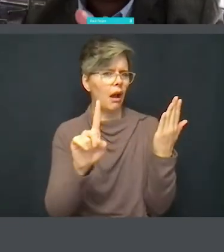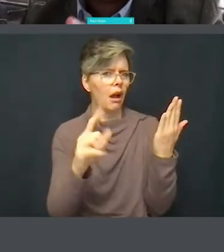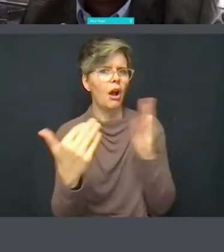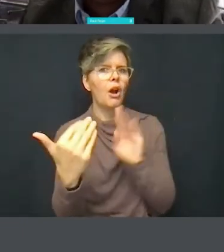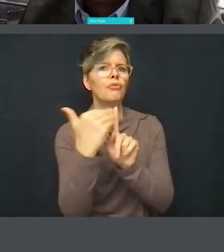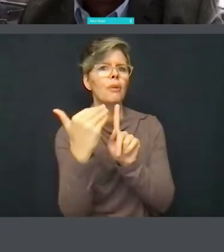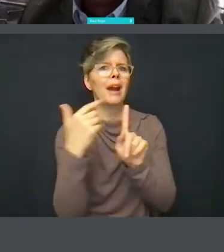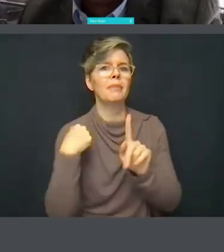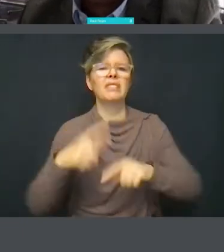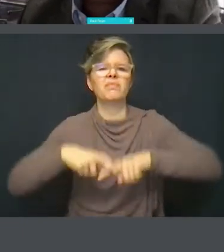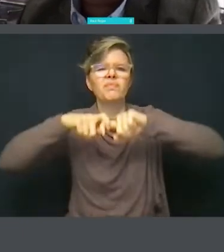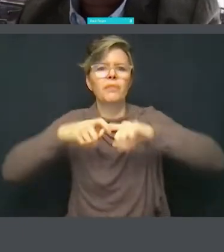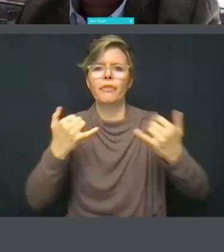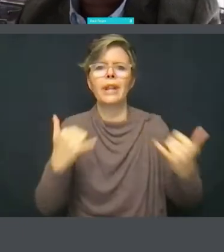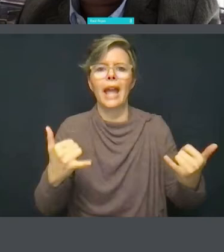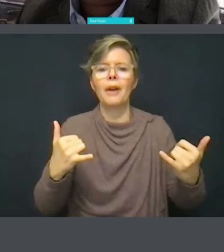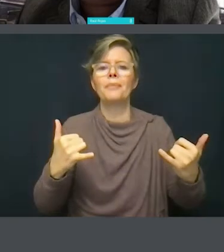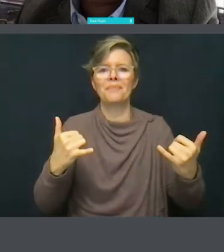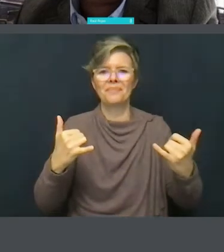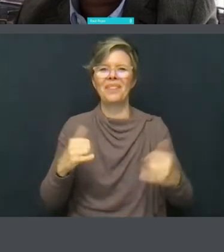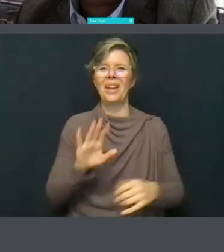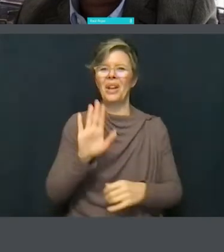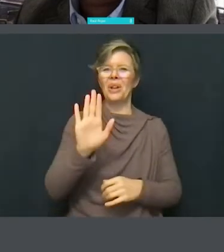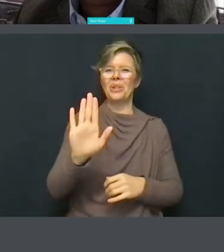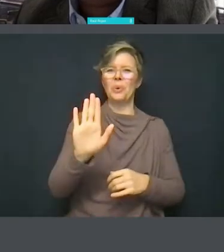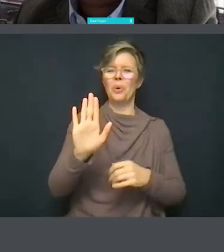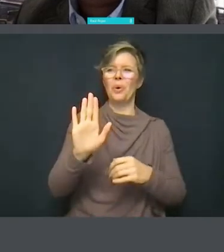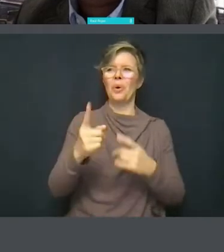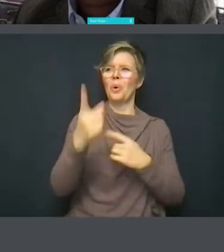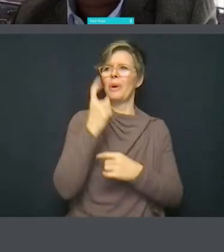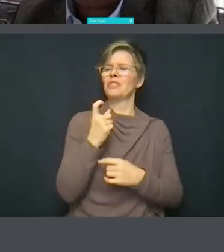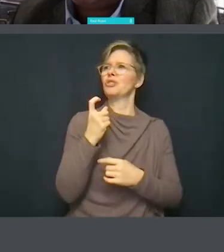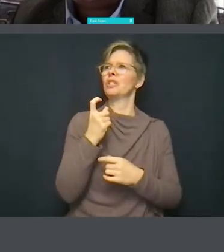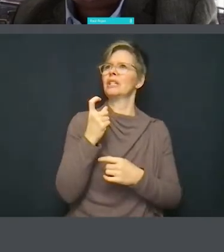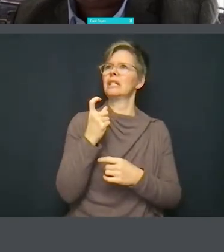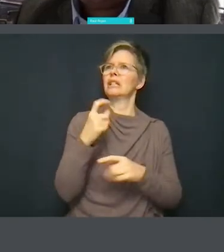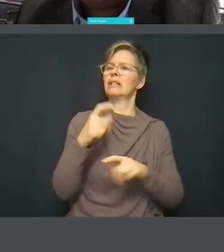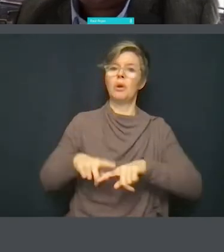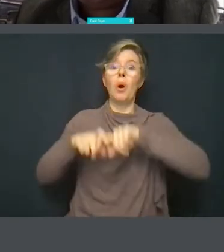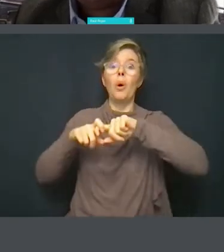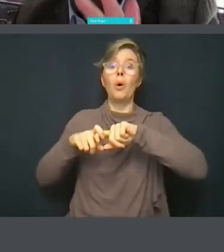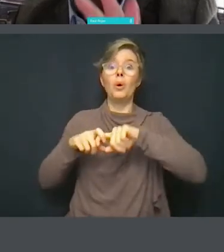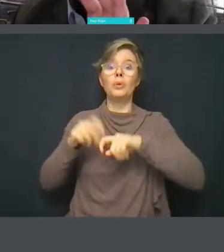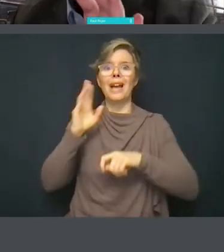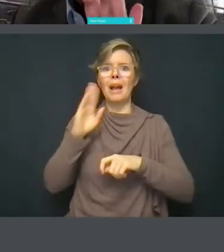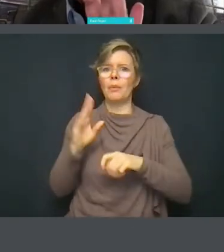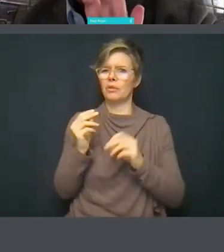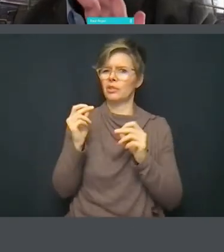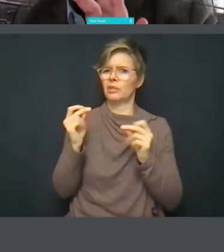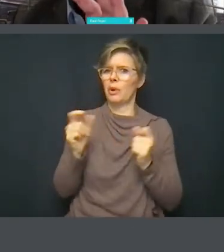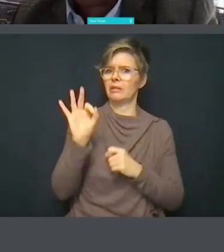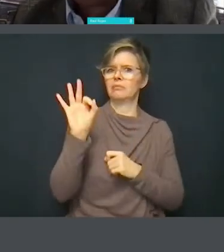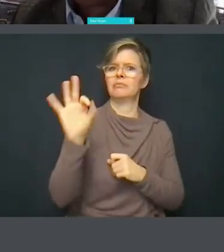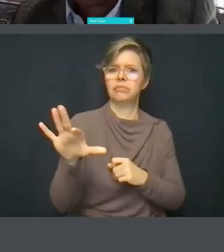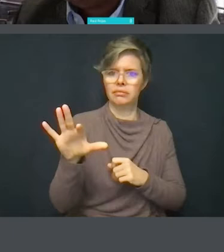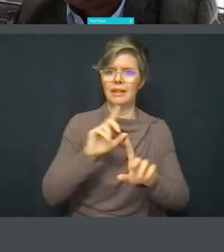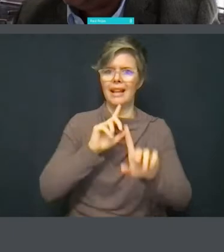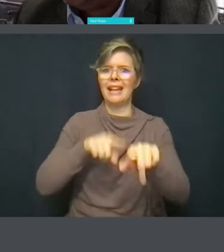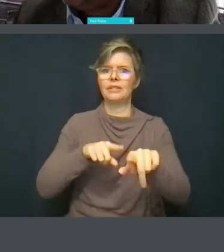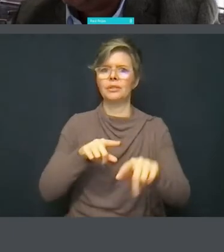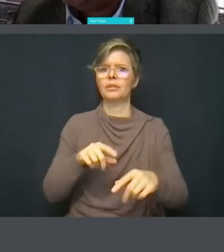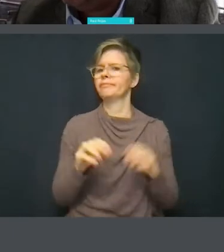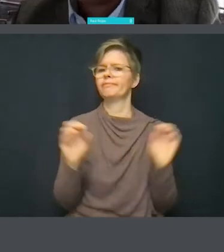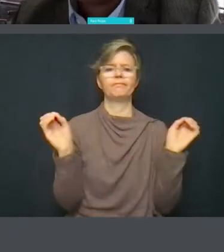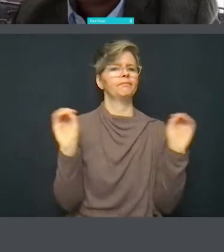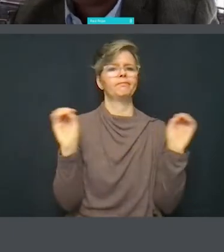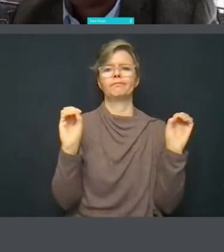that. The answer to that question is really quickly, and I'll talk about it more later. There's no national